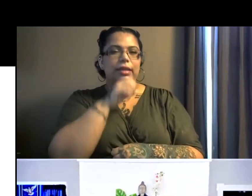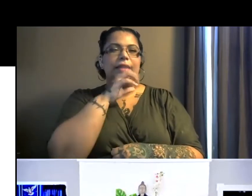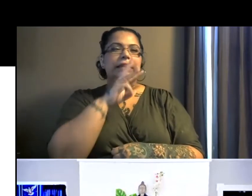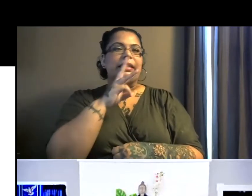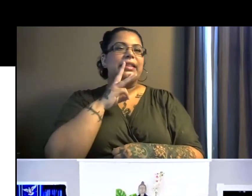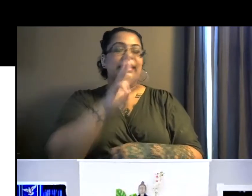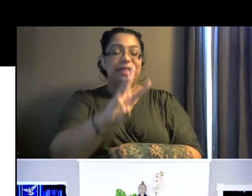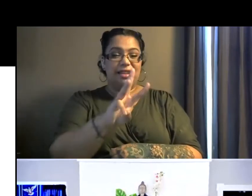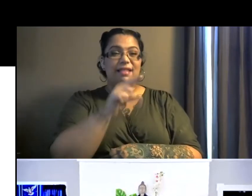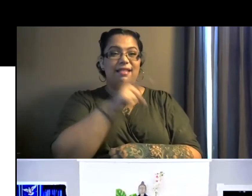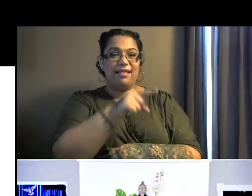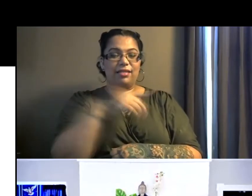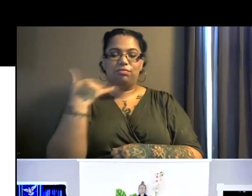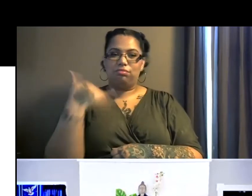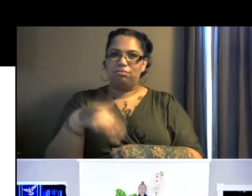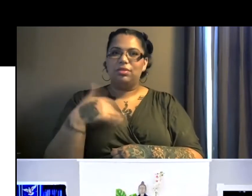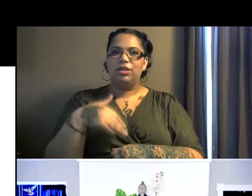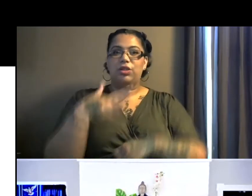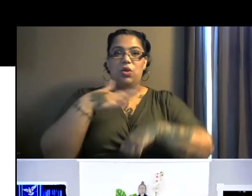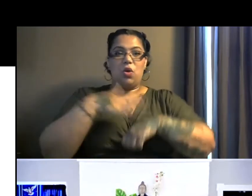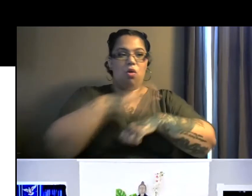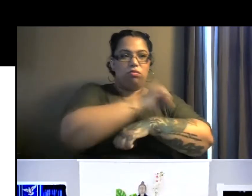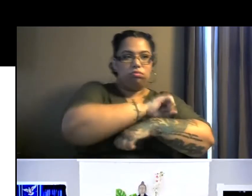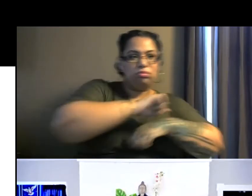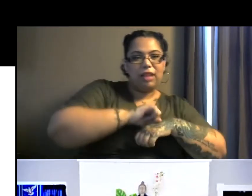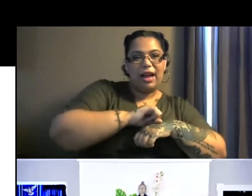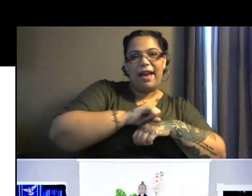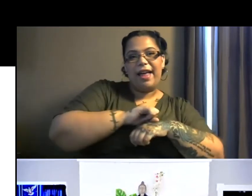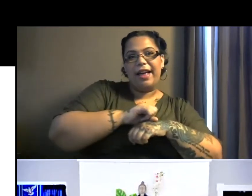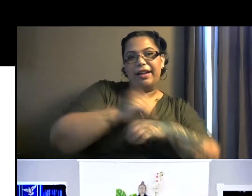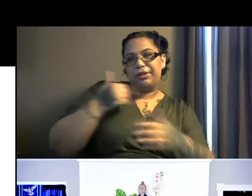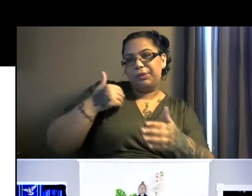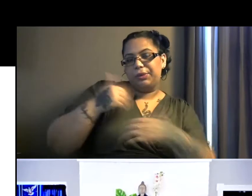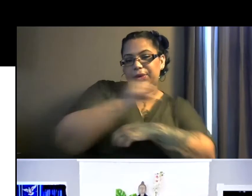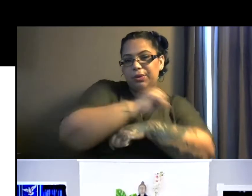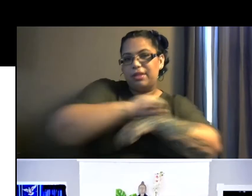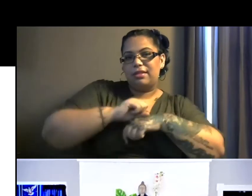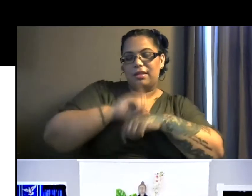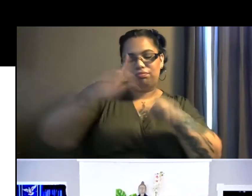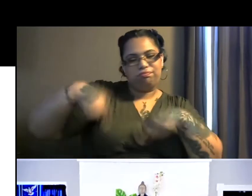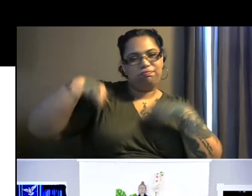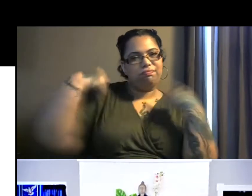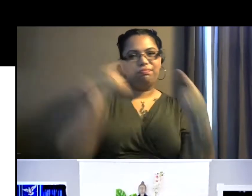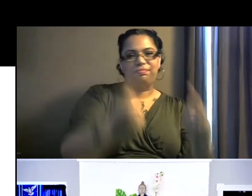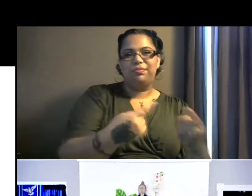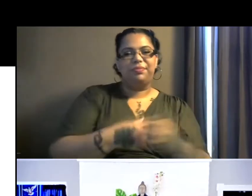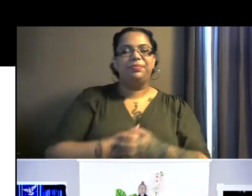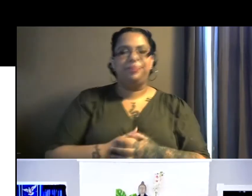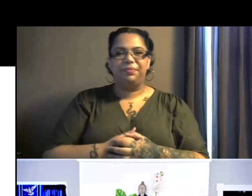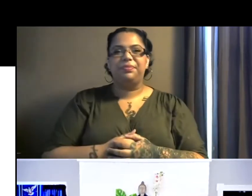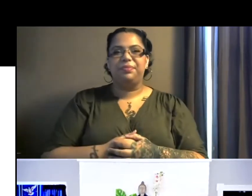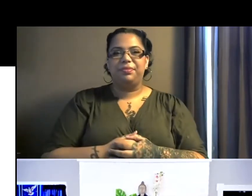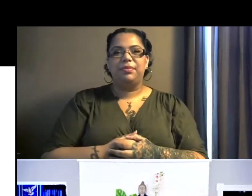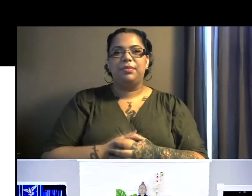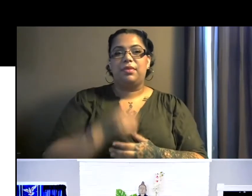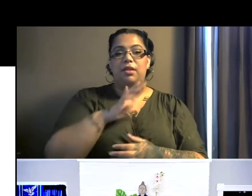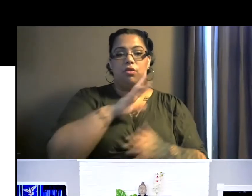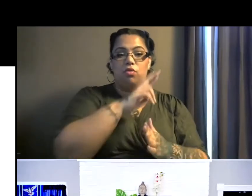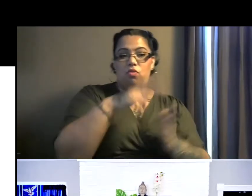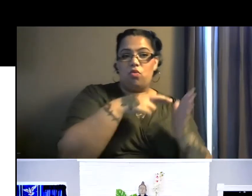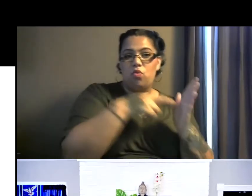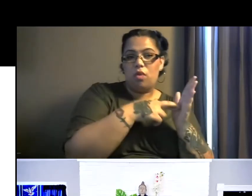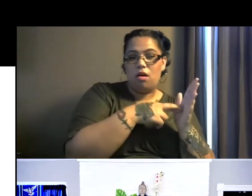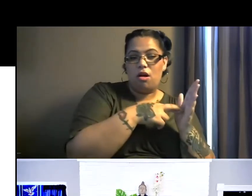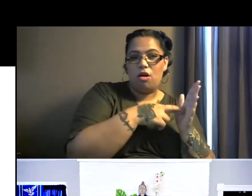she's been on and around the stage ever since. Her roles back